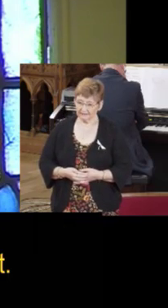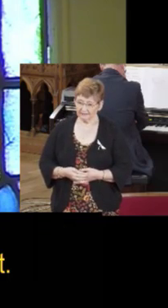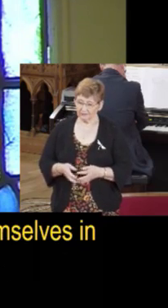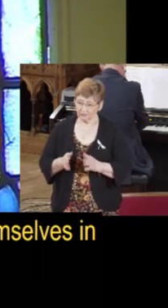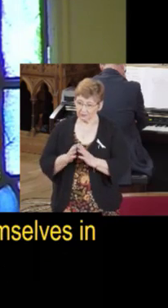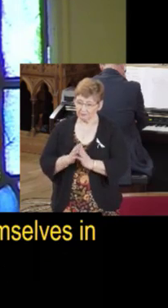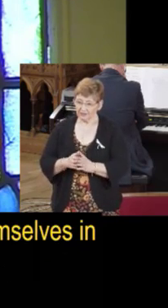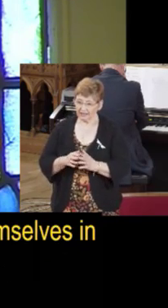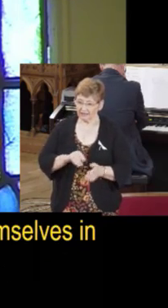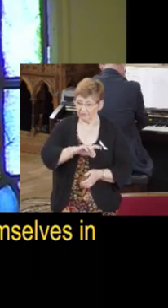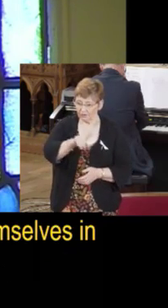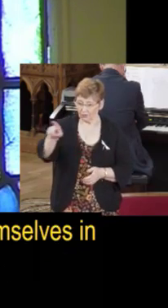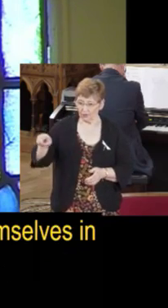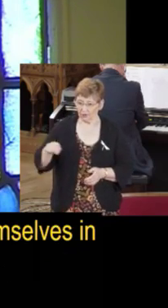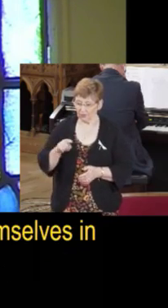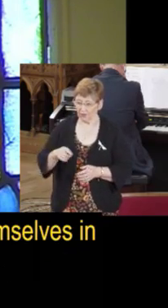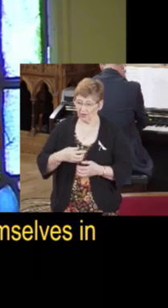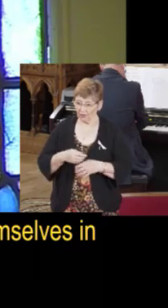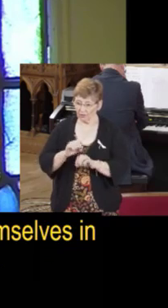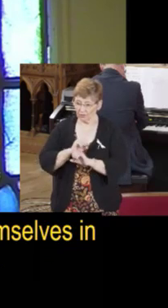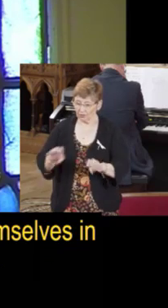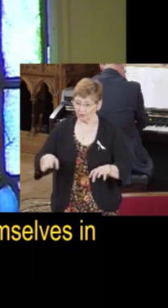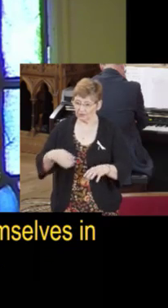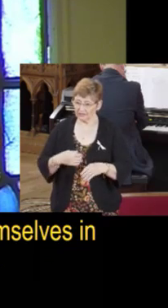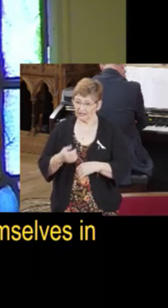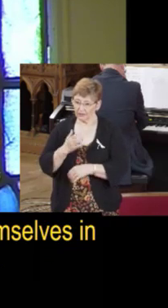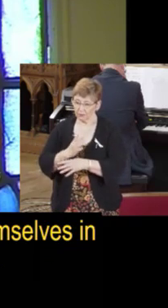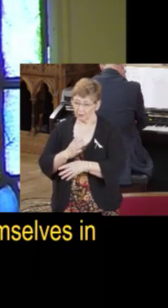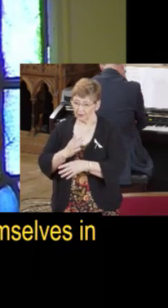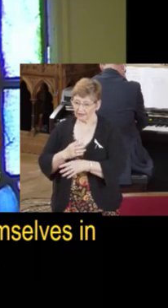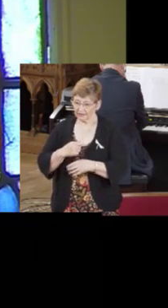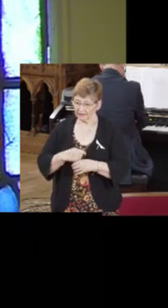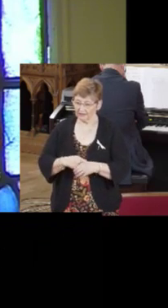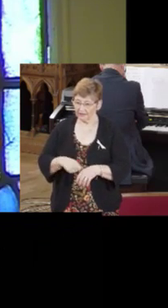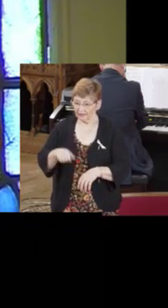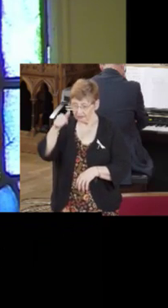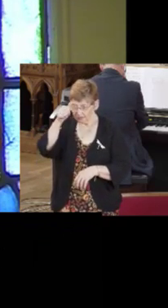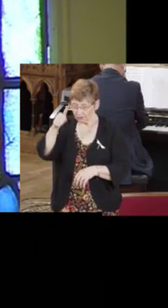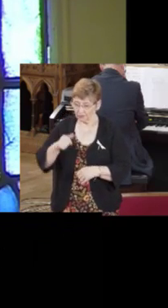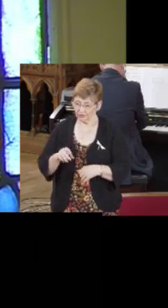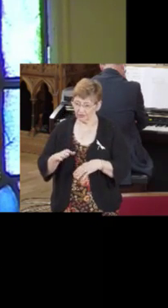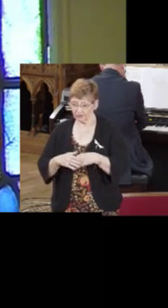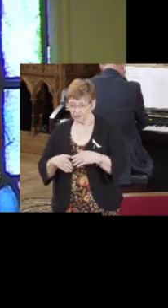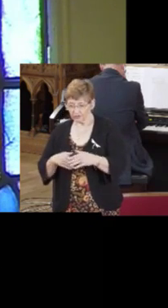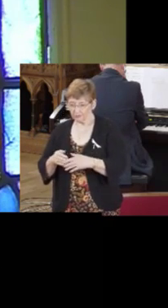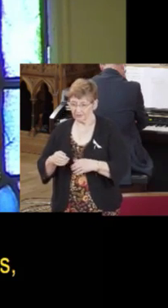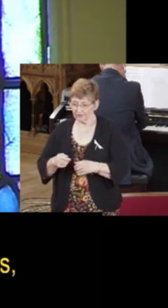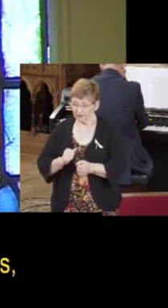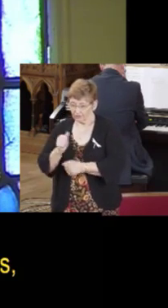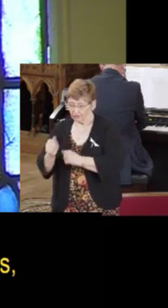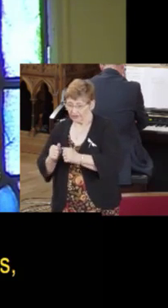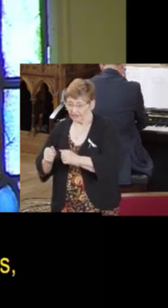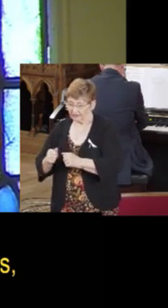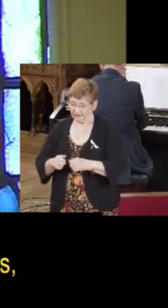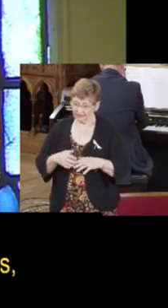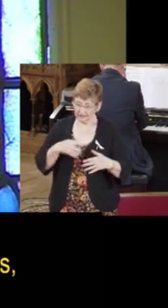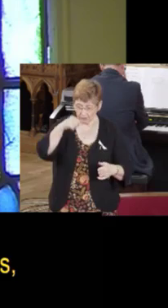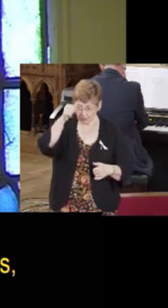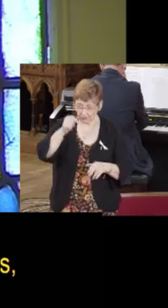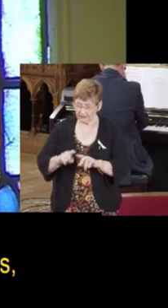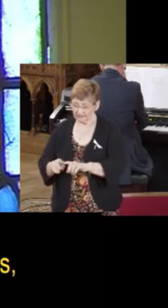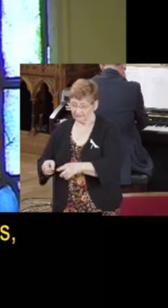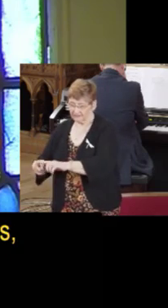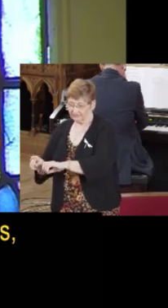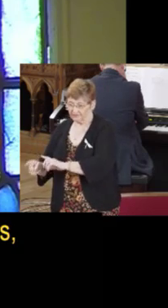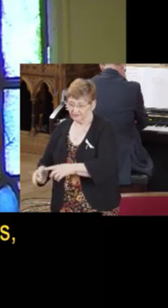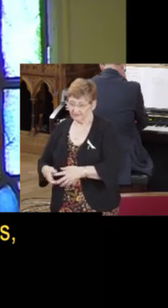We pray for those who lose themselves in busyness, masking their true feelings, running from their emptiness, hoping